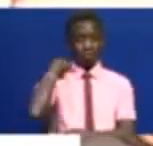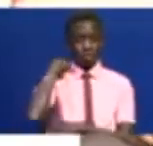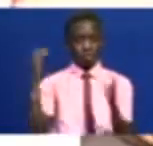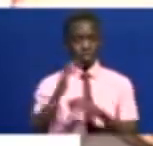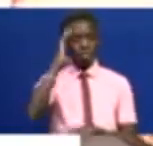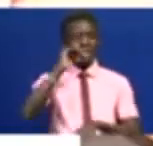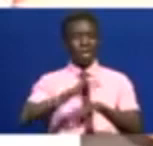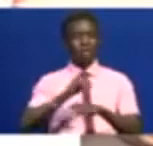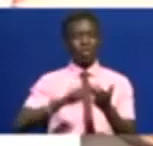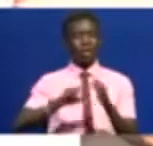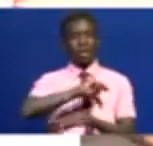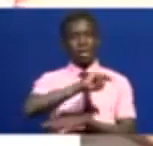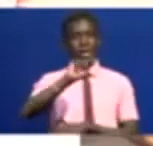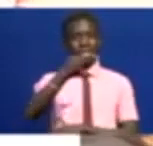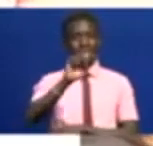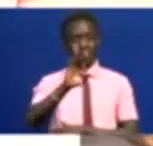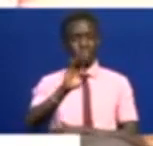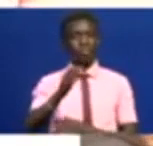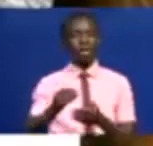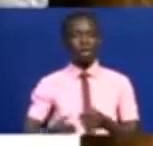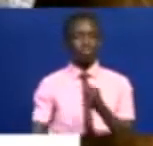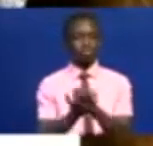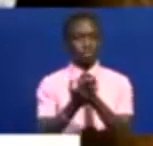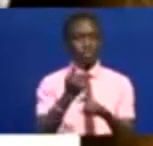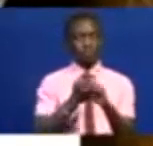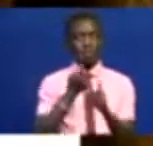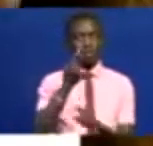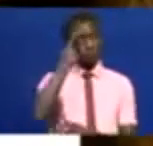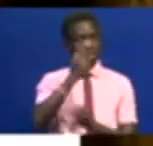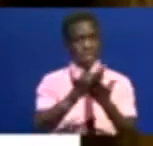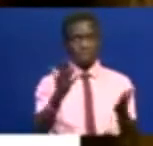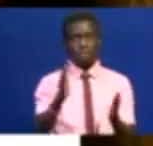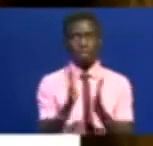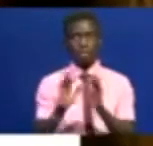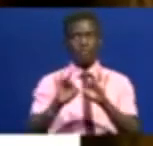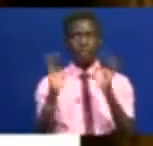Health Insurance Fund coverage for themselves and their families.